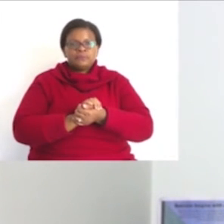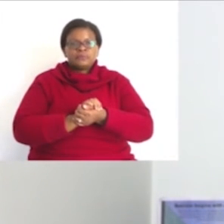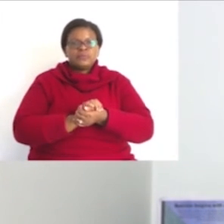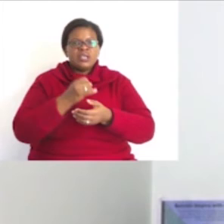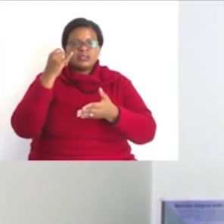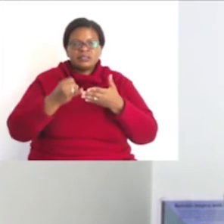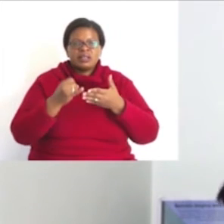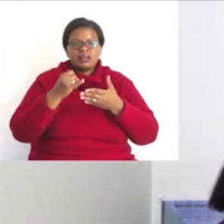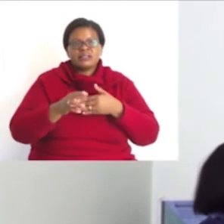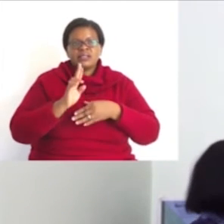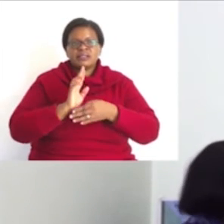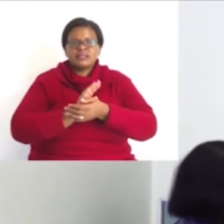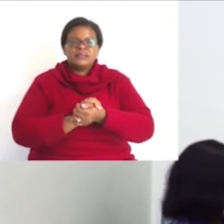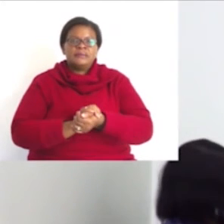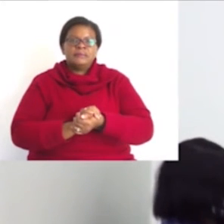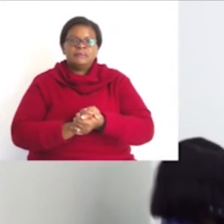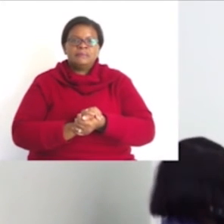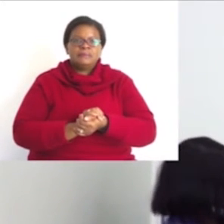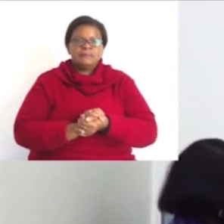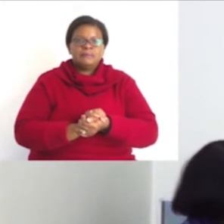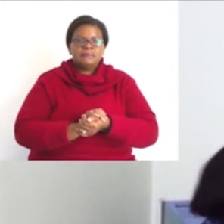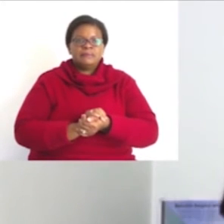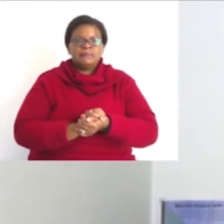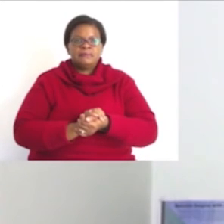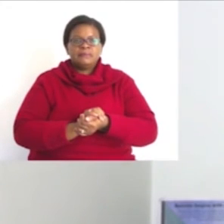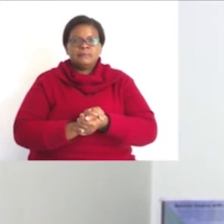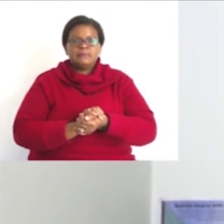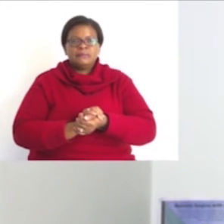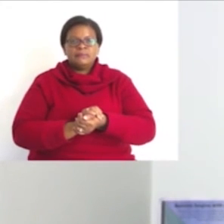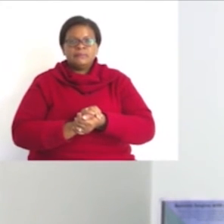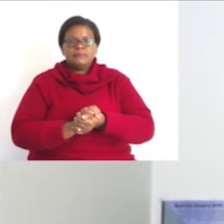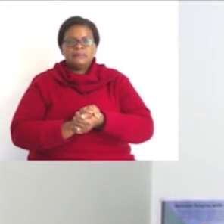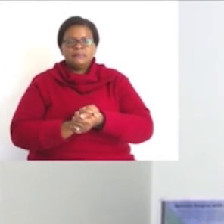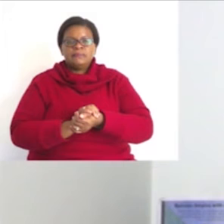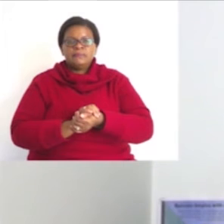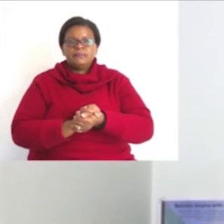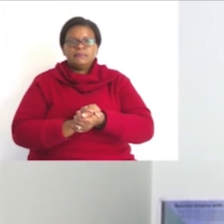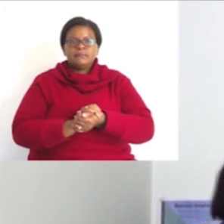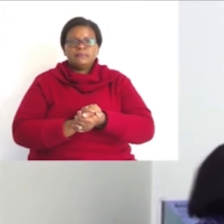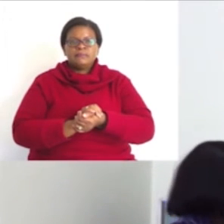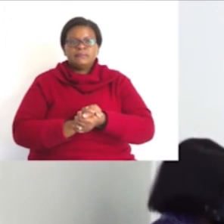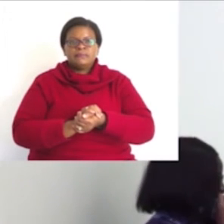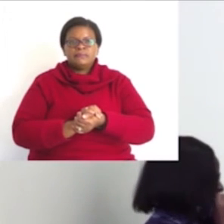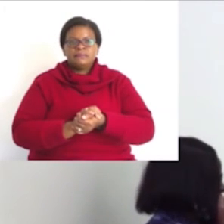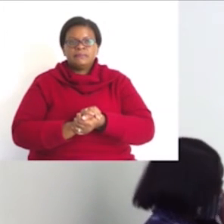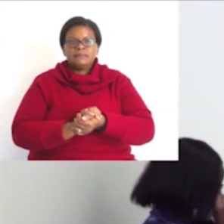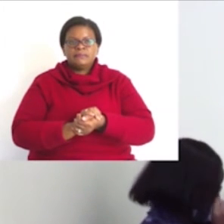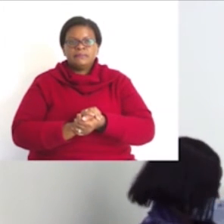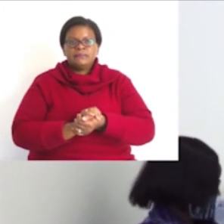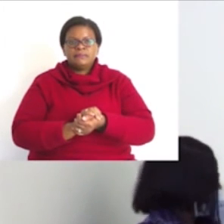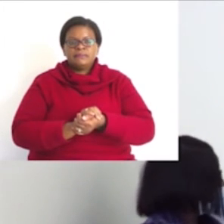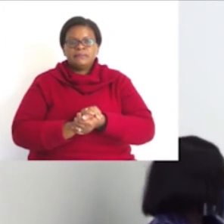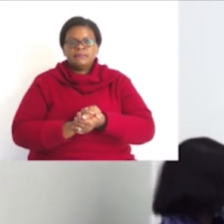450. Boys and girls, that is our final answer of 450. That is